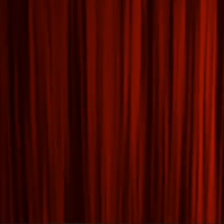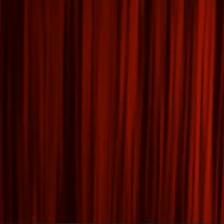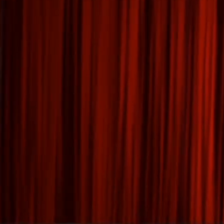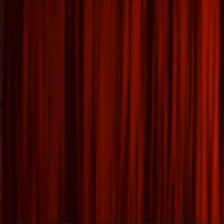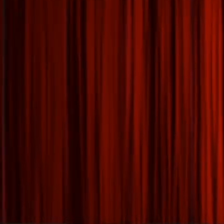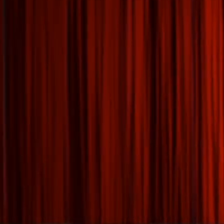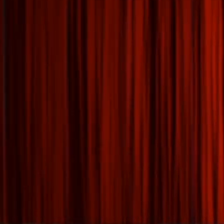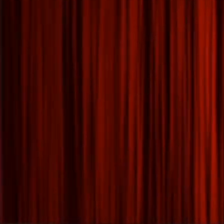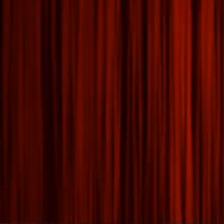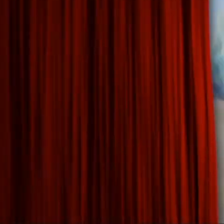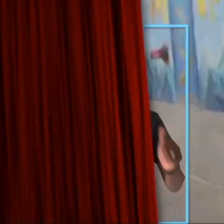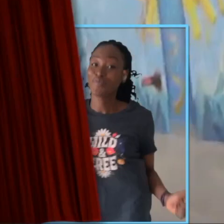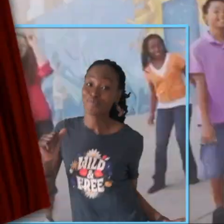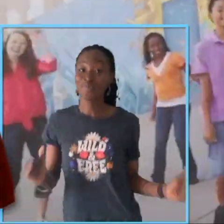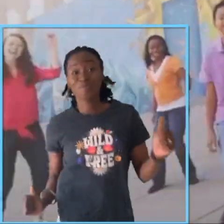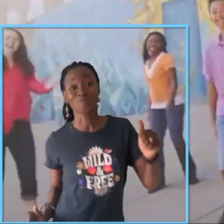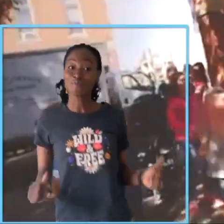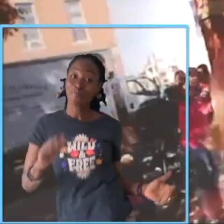to be.